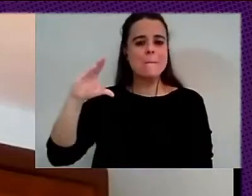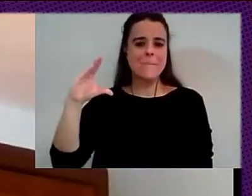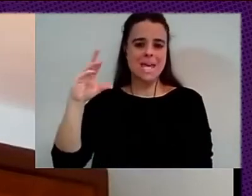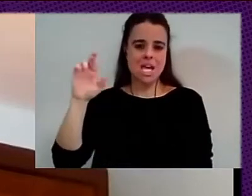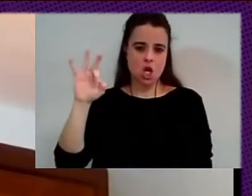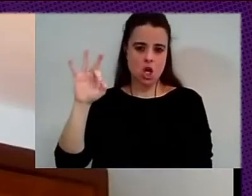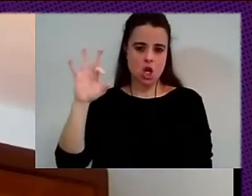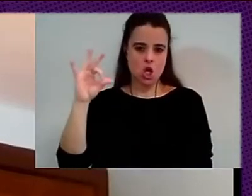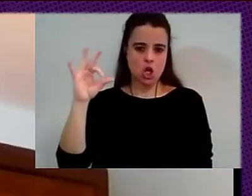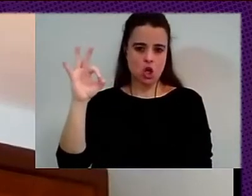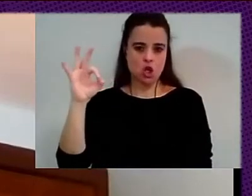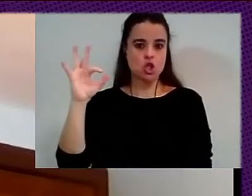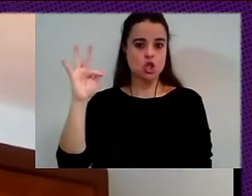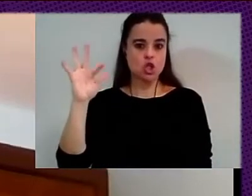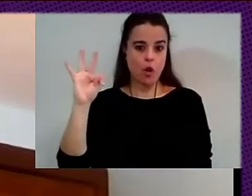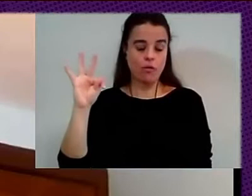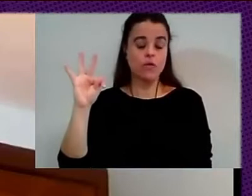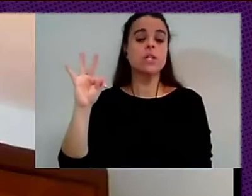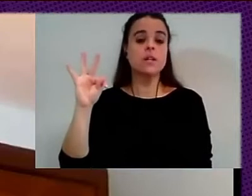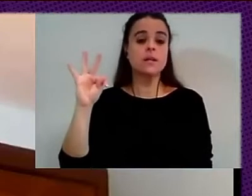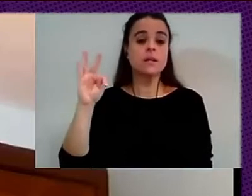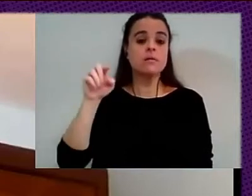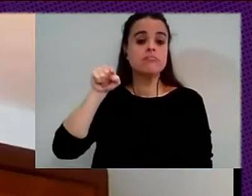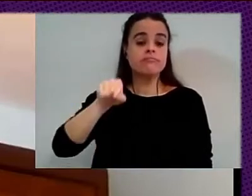element being driven by big tech and the